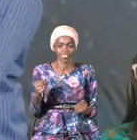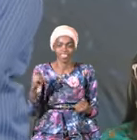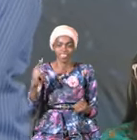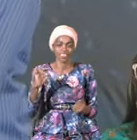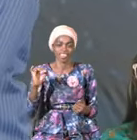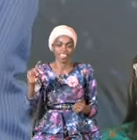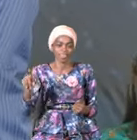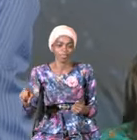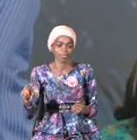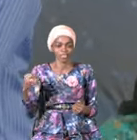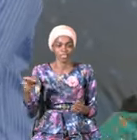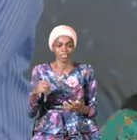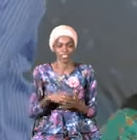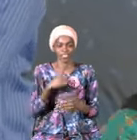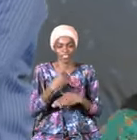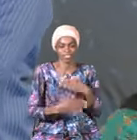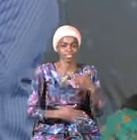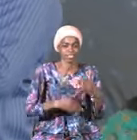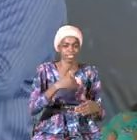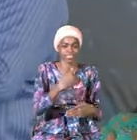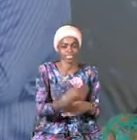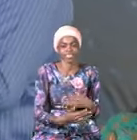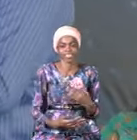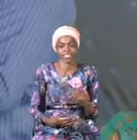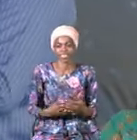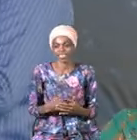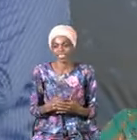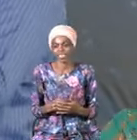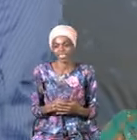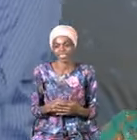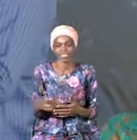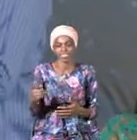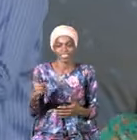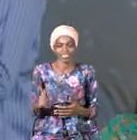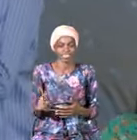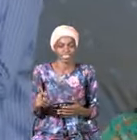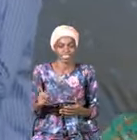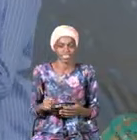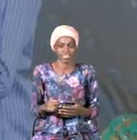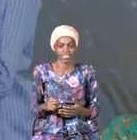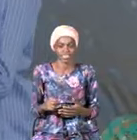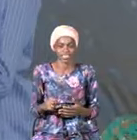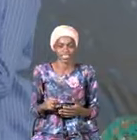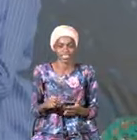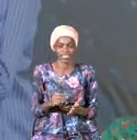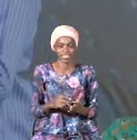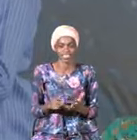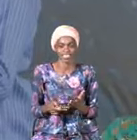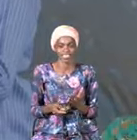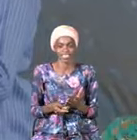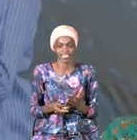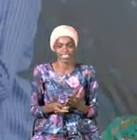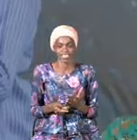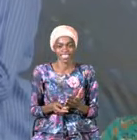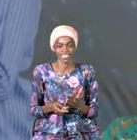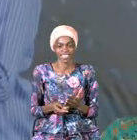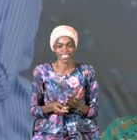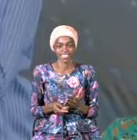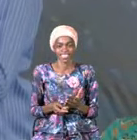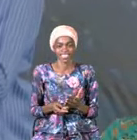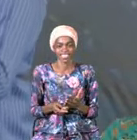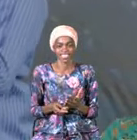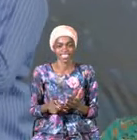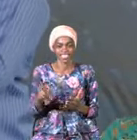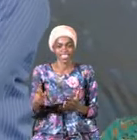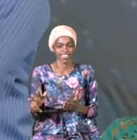The closing ceremony will be interrupted by three, interruption is one of those big words.